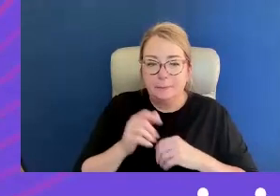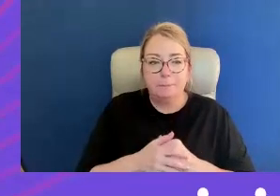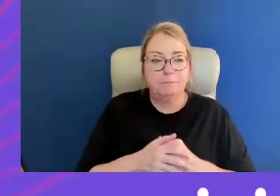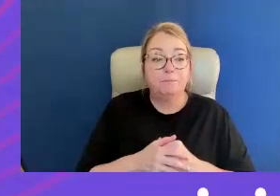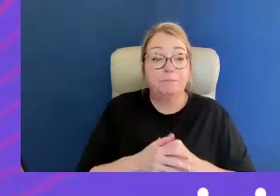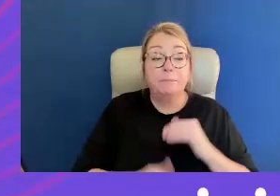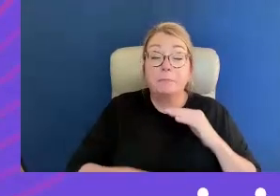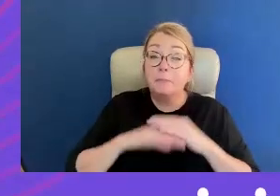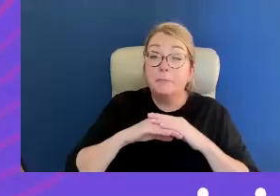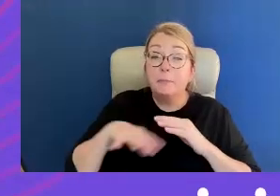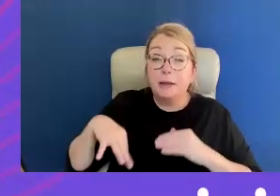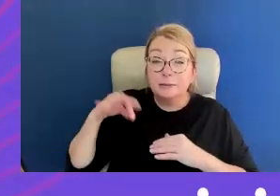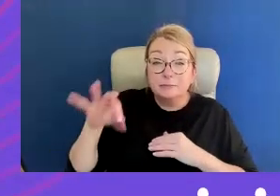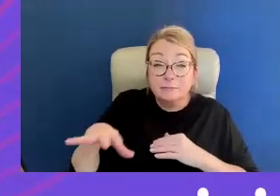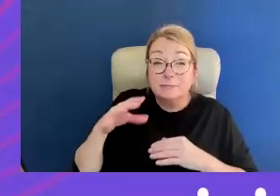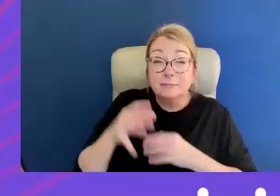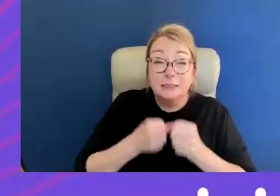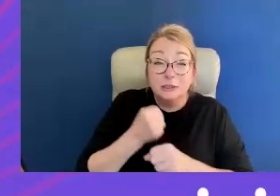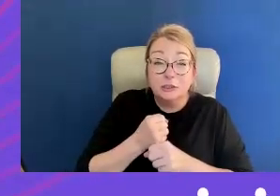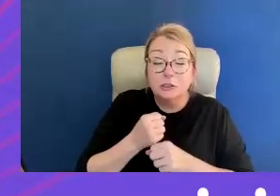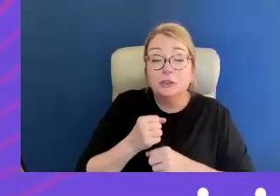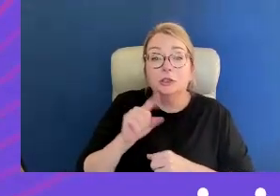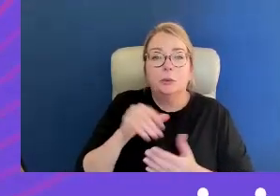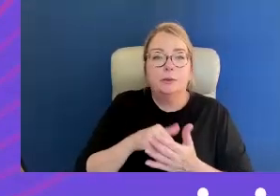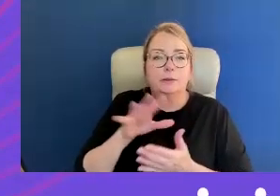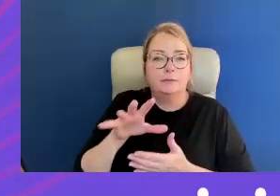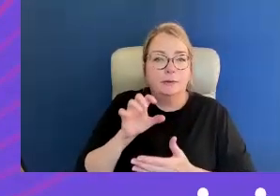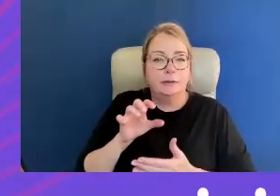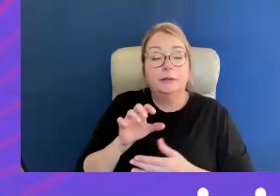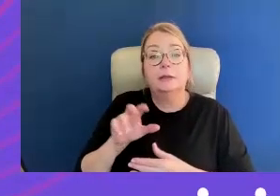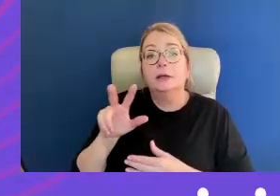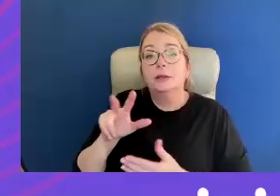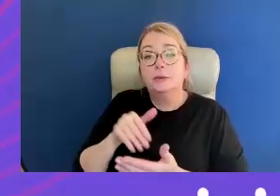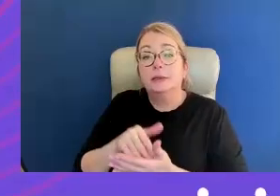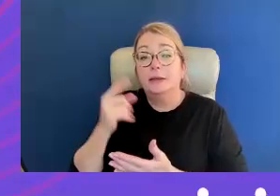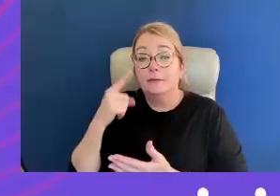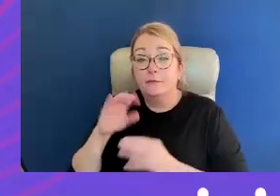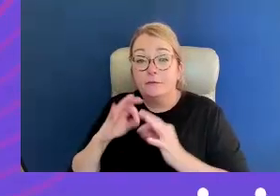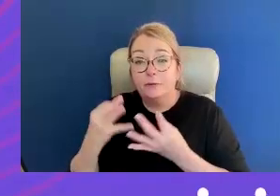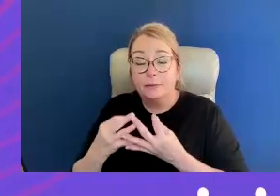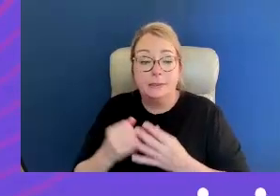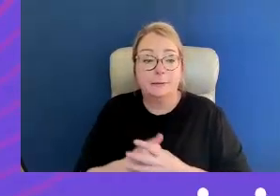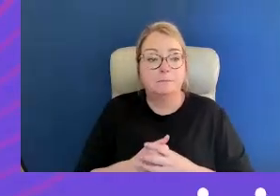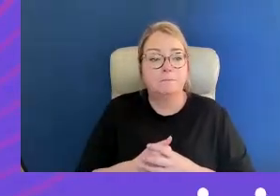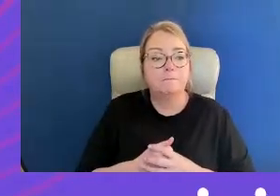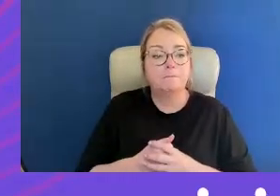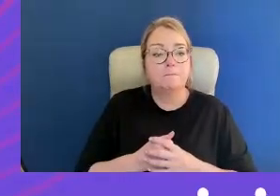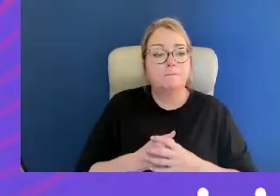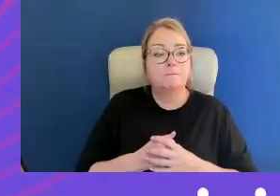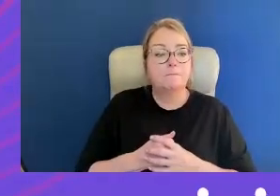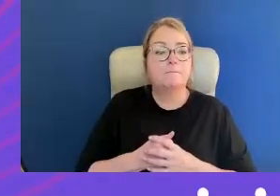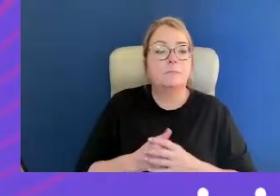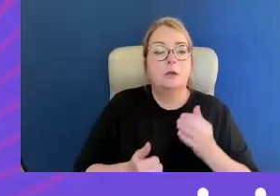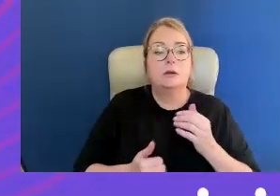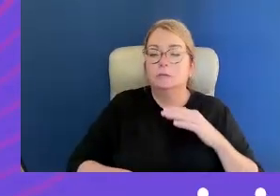Your maximum out-of-pocket for the year is $1,500 per person, $3,000 for a family. So this is the most you're going to pay if you're